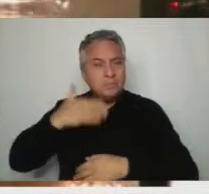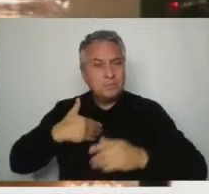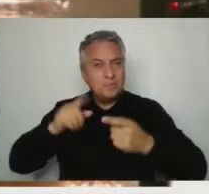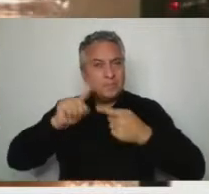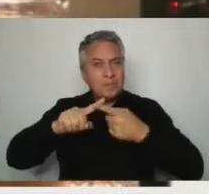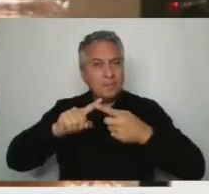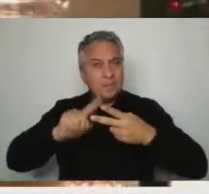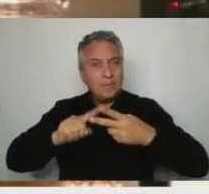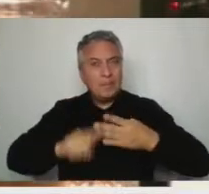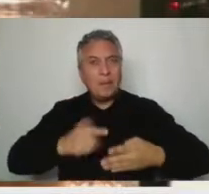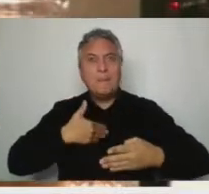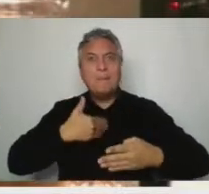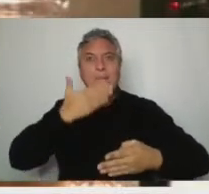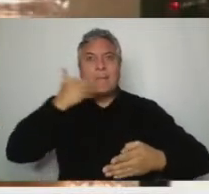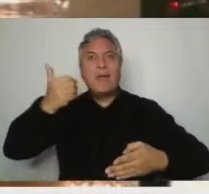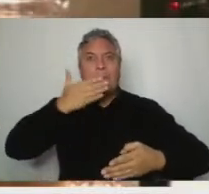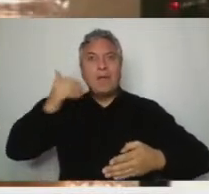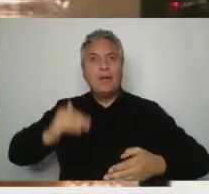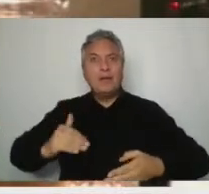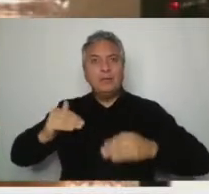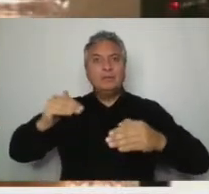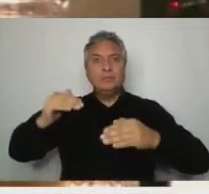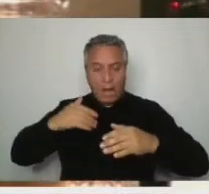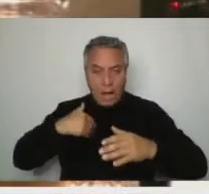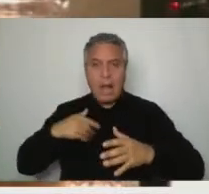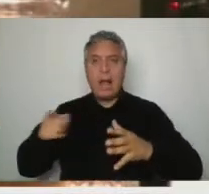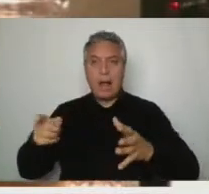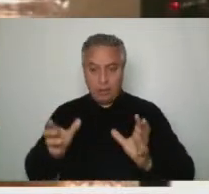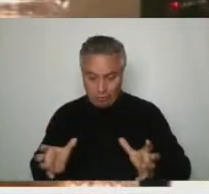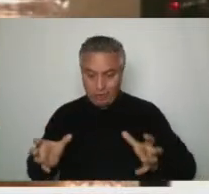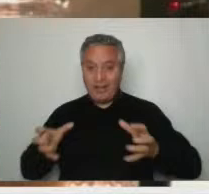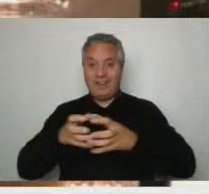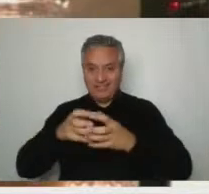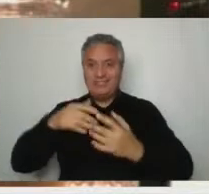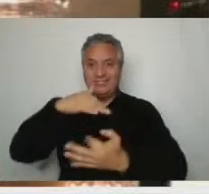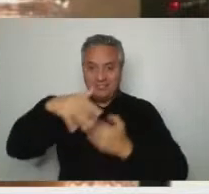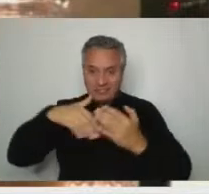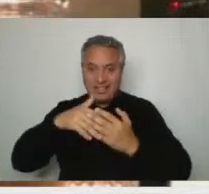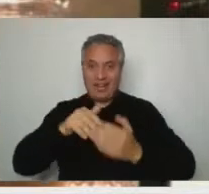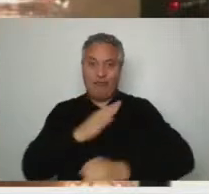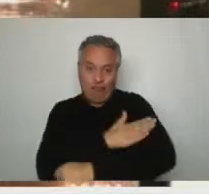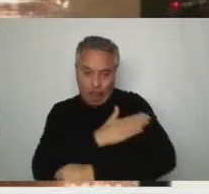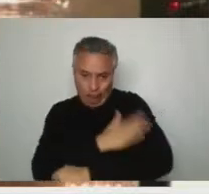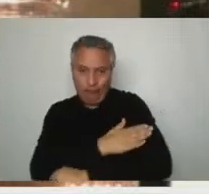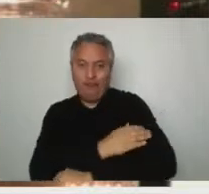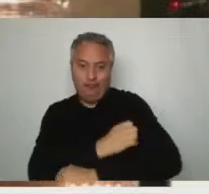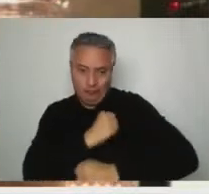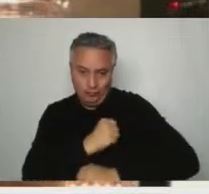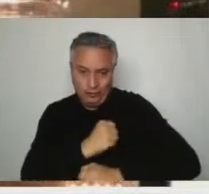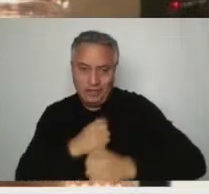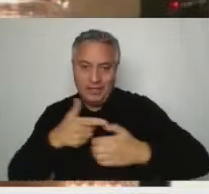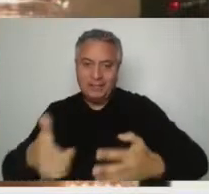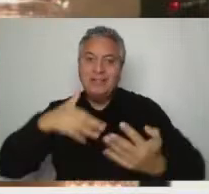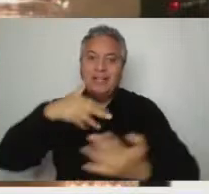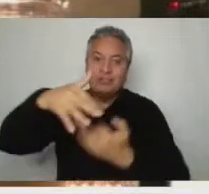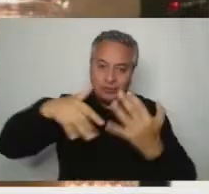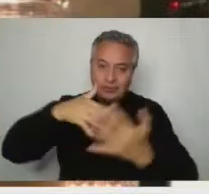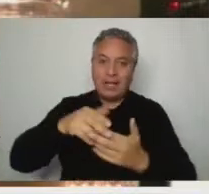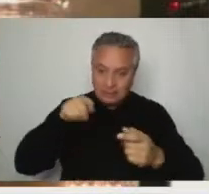of improvement have to do with social organization, and this